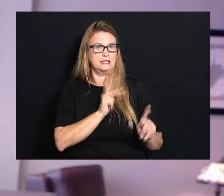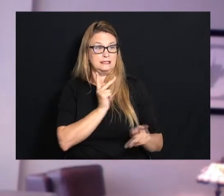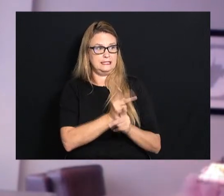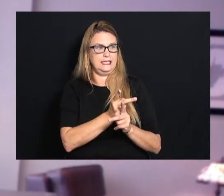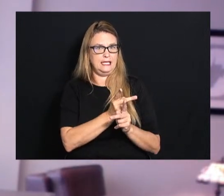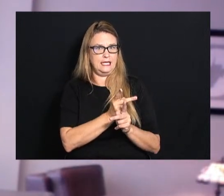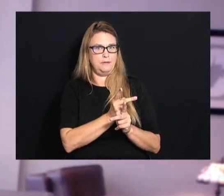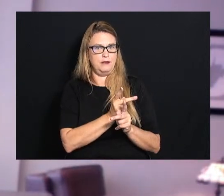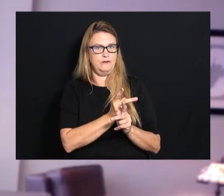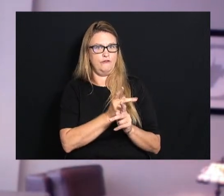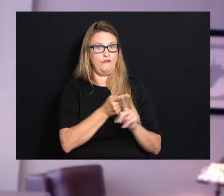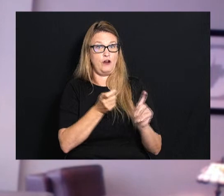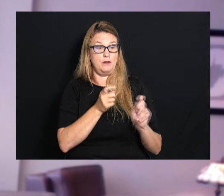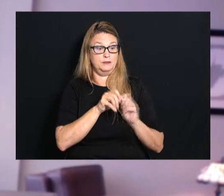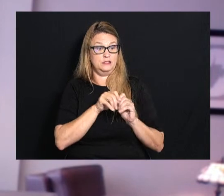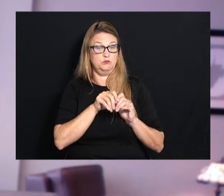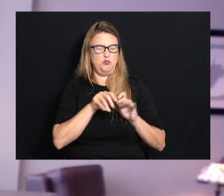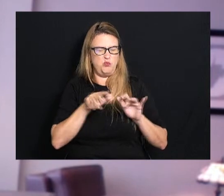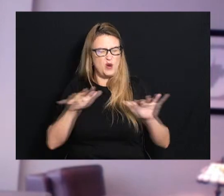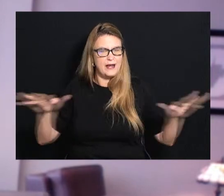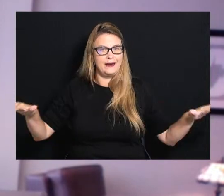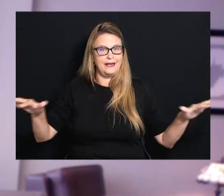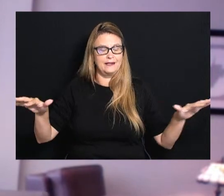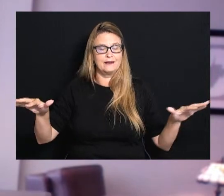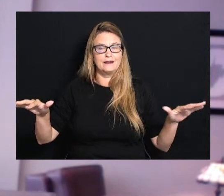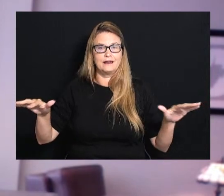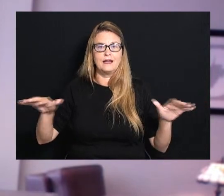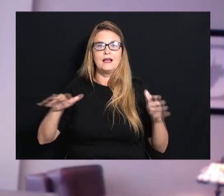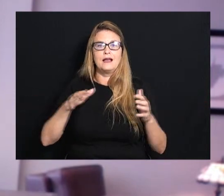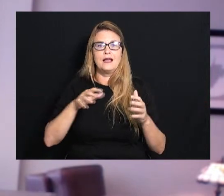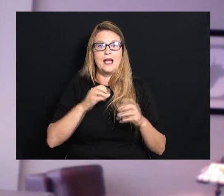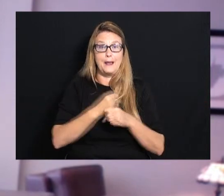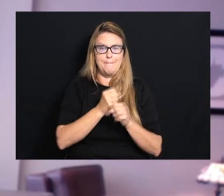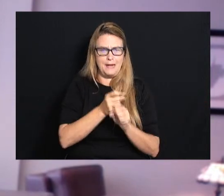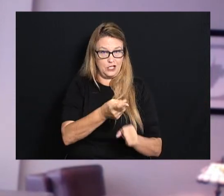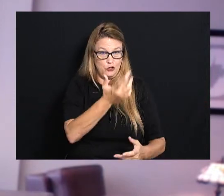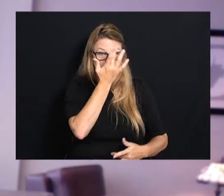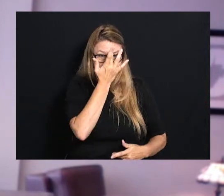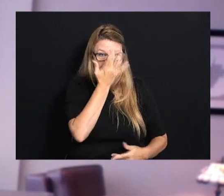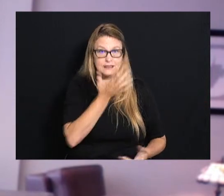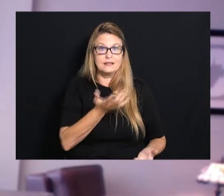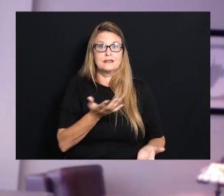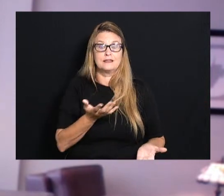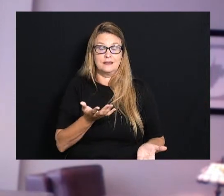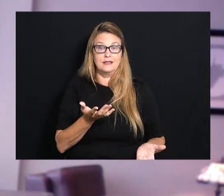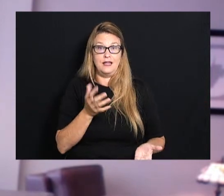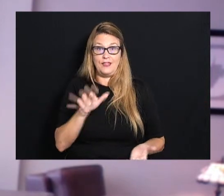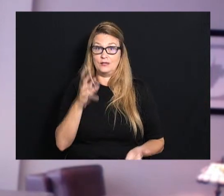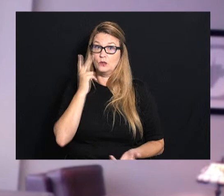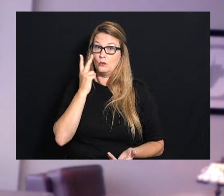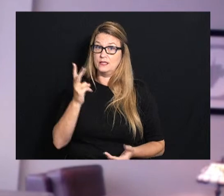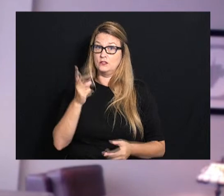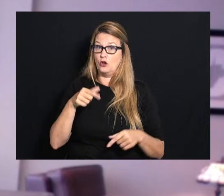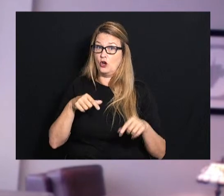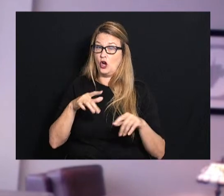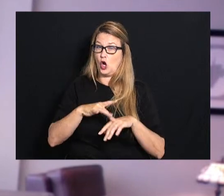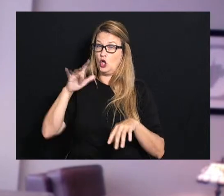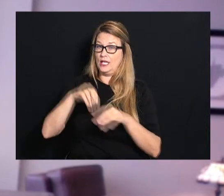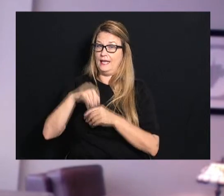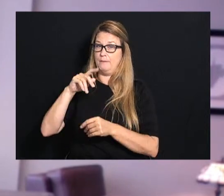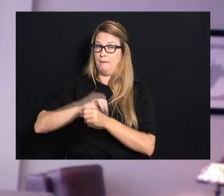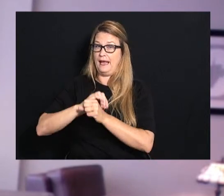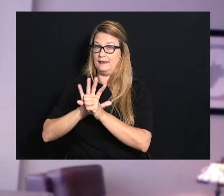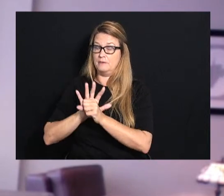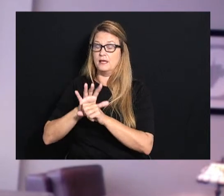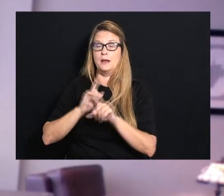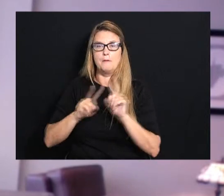virus from spreading massively and making you really sick, which is what we saw earlier in the pandemic. But we know